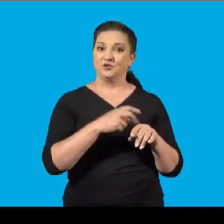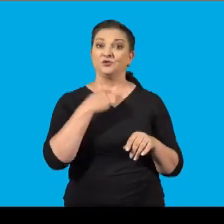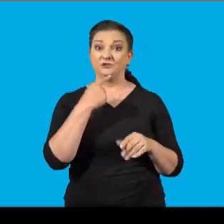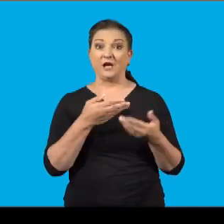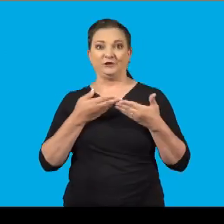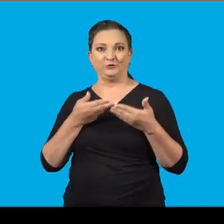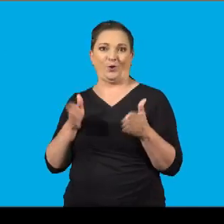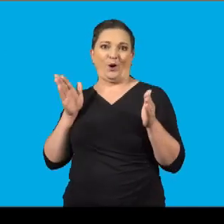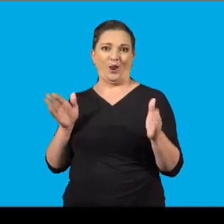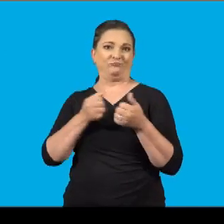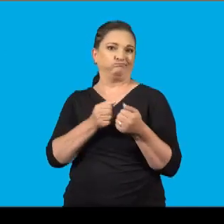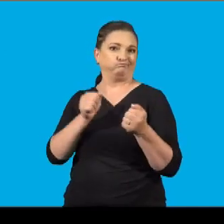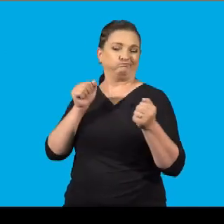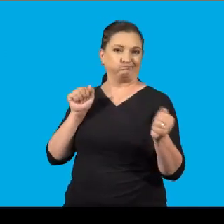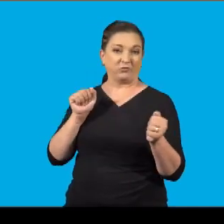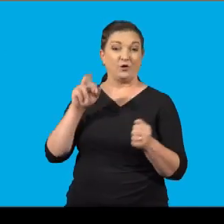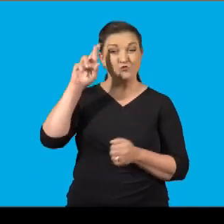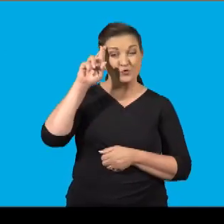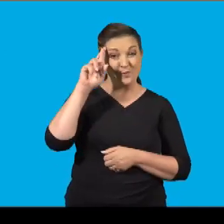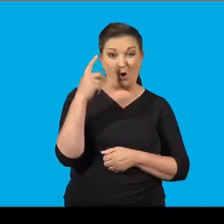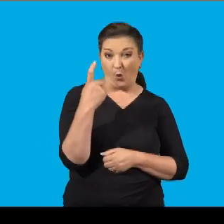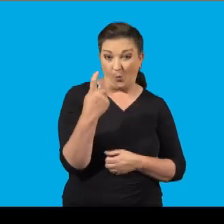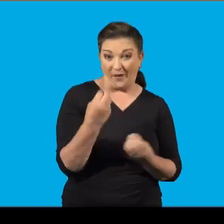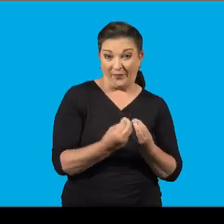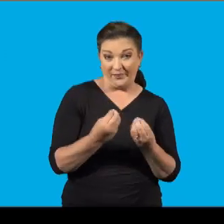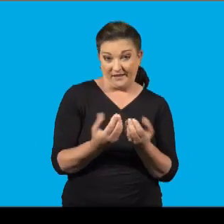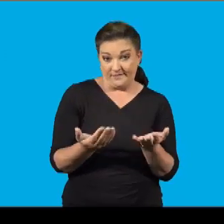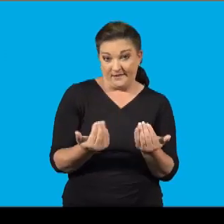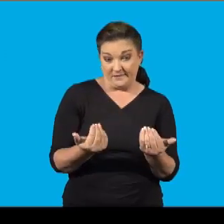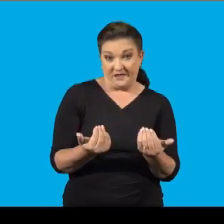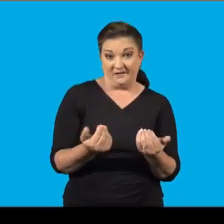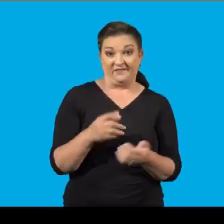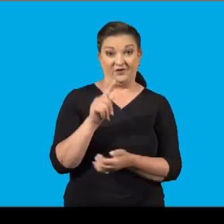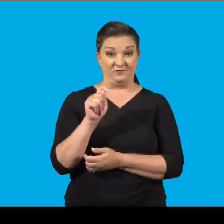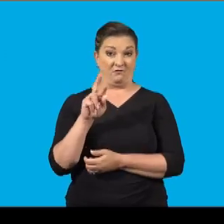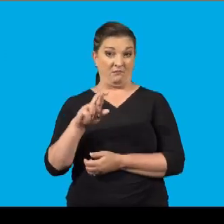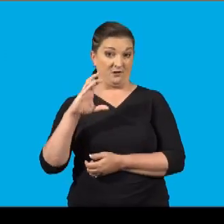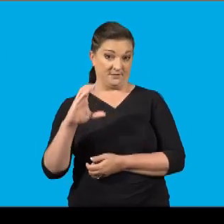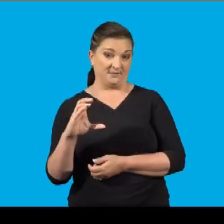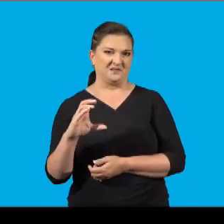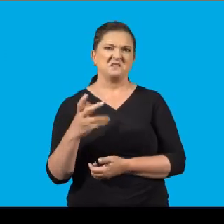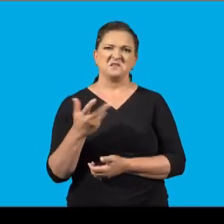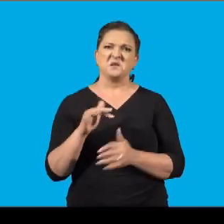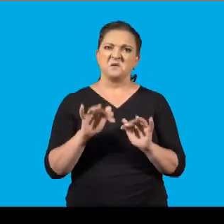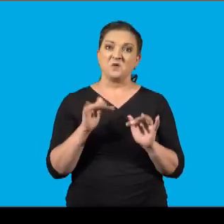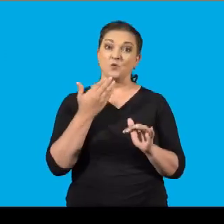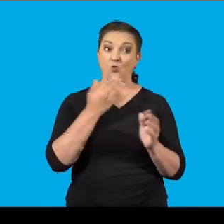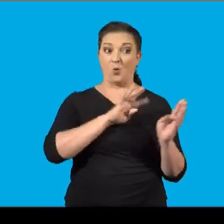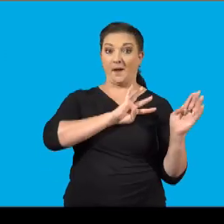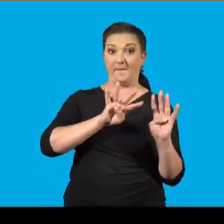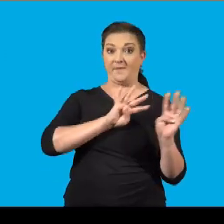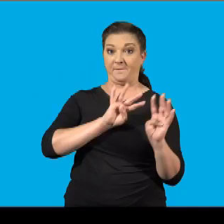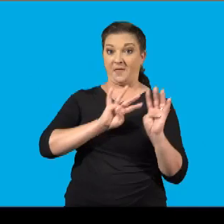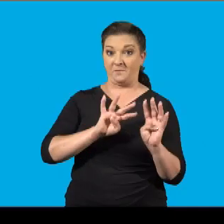disclosure. Now remember, that was one of the expectations of the TRC that the people coming